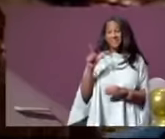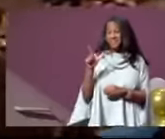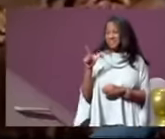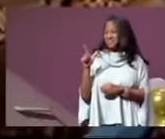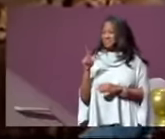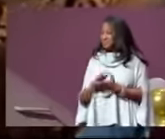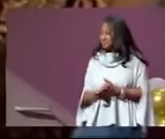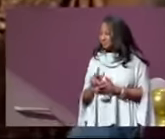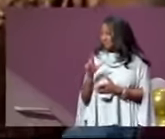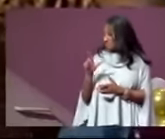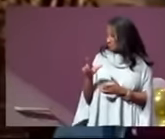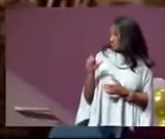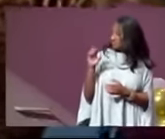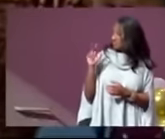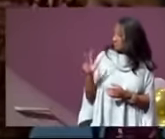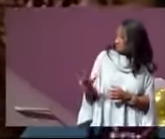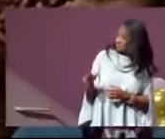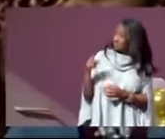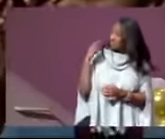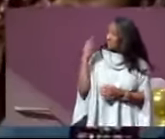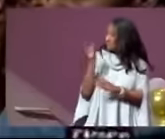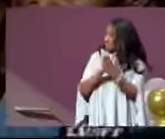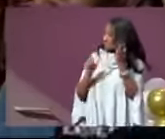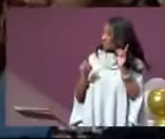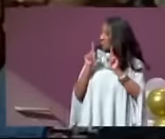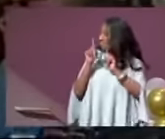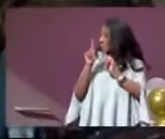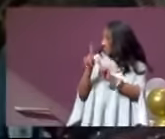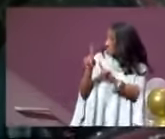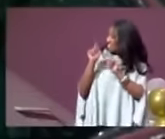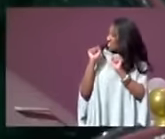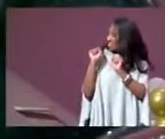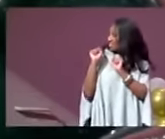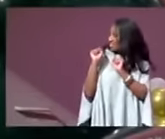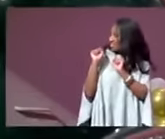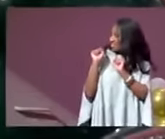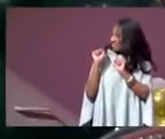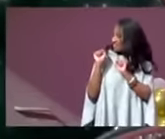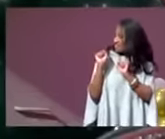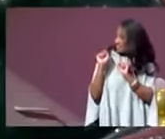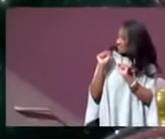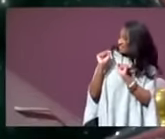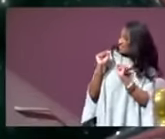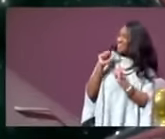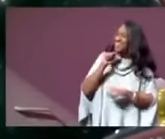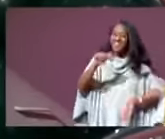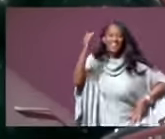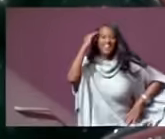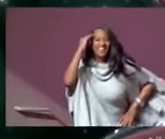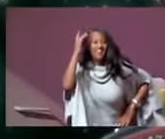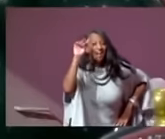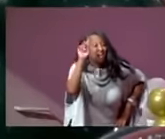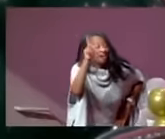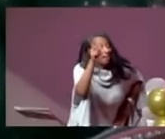Lord who was on my side, I don't know